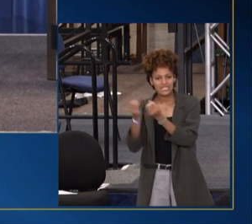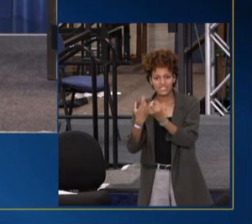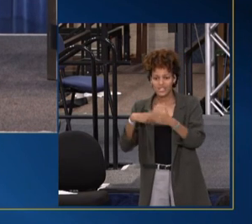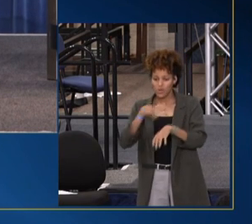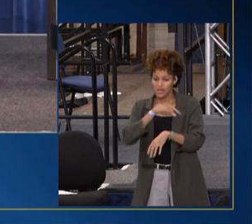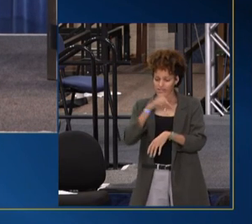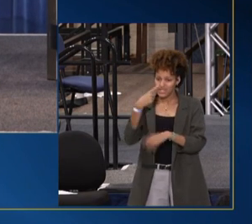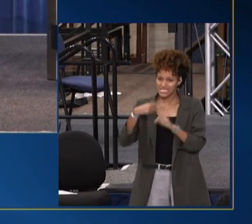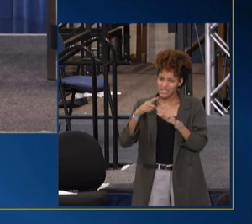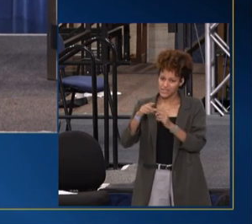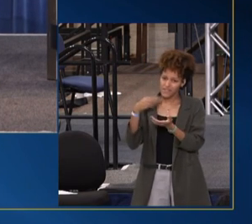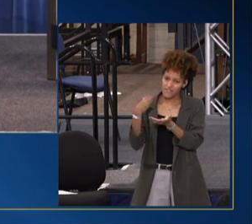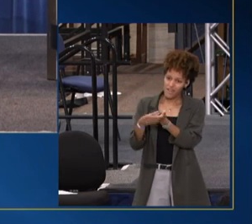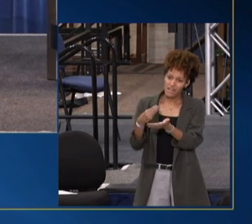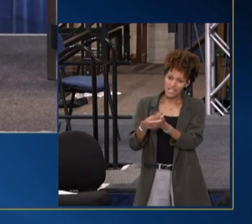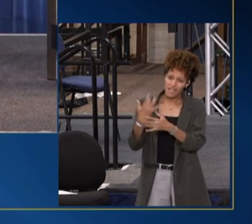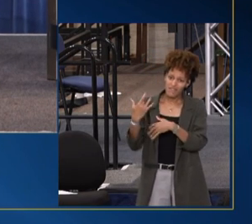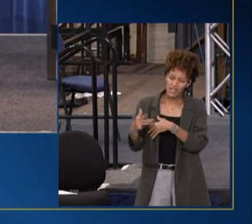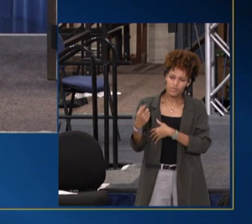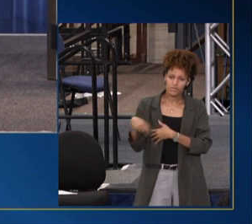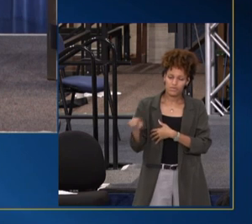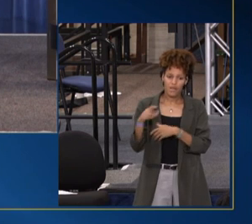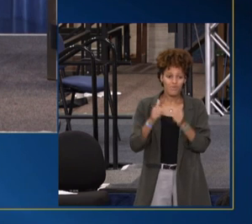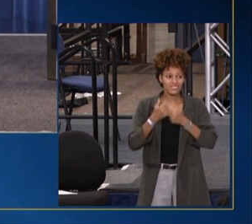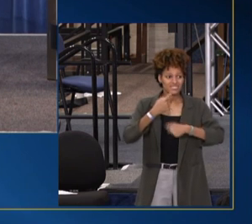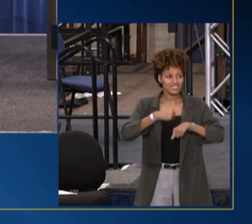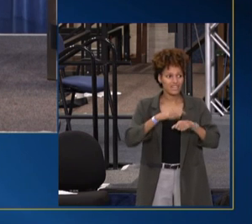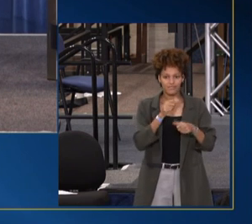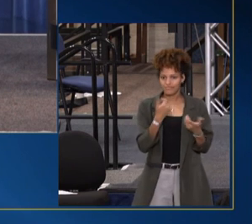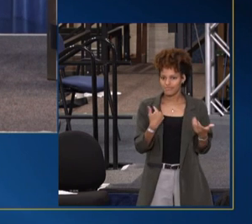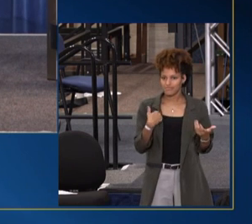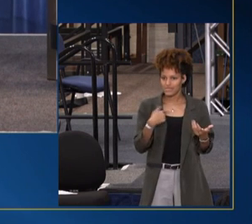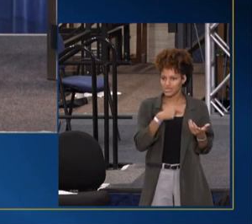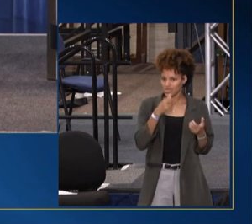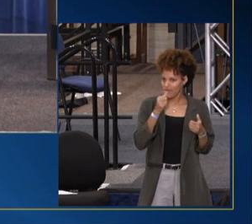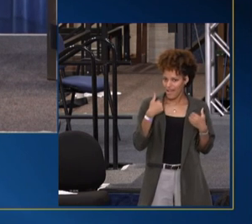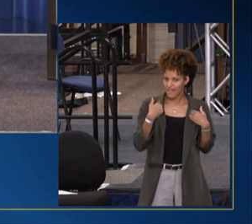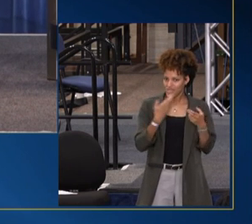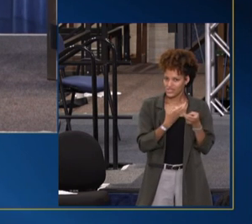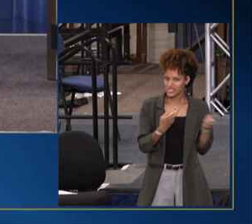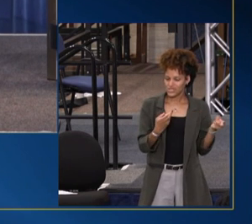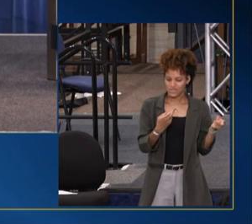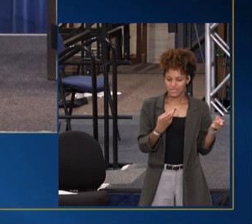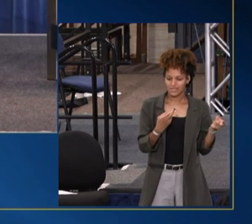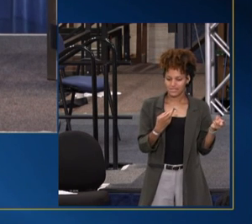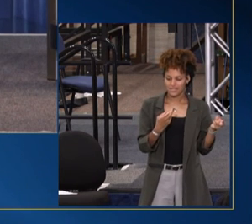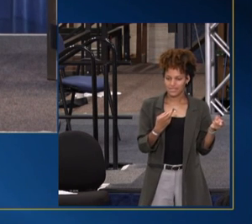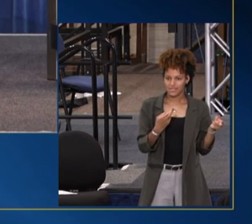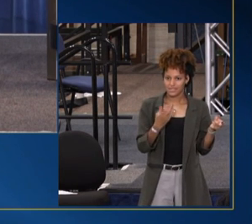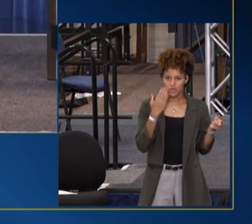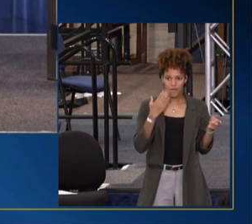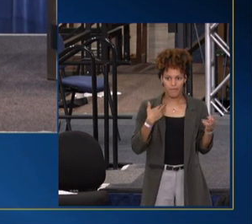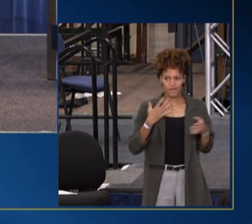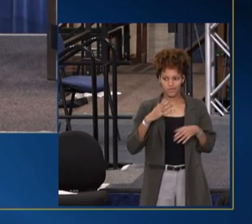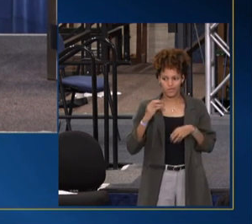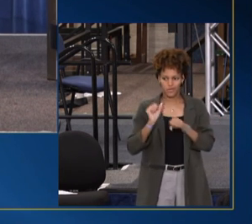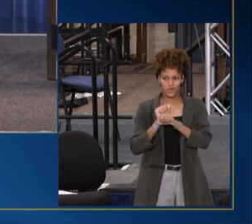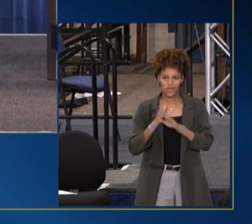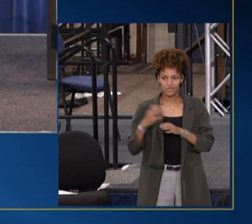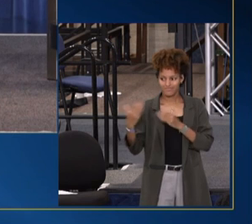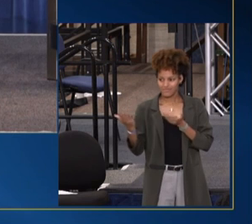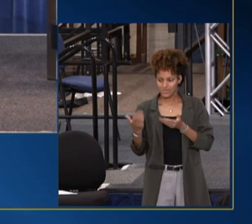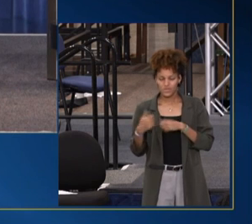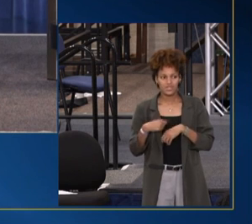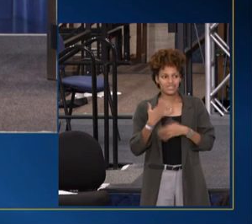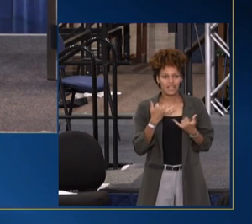is out there. Oftentimes we don't have the resources, as my colleague here, you know, right now